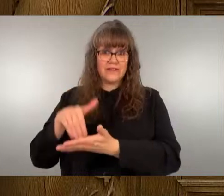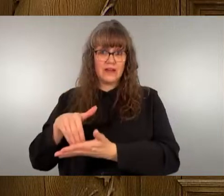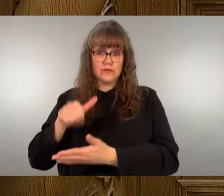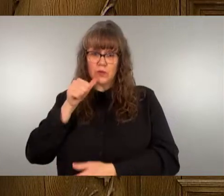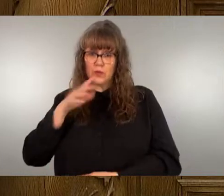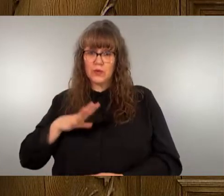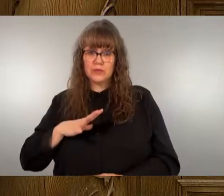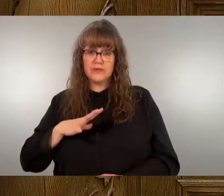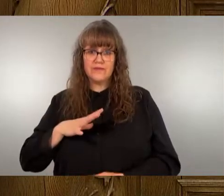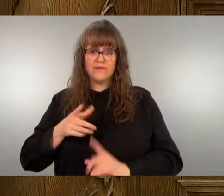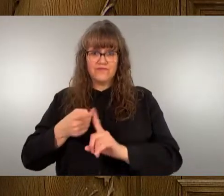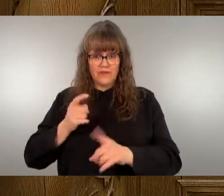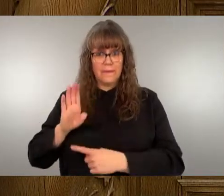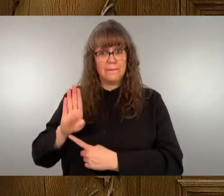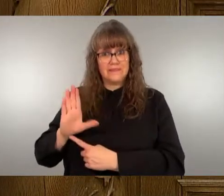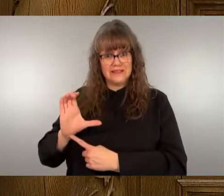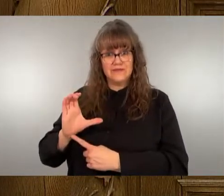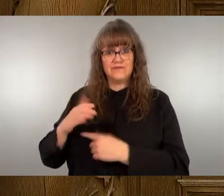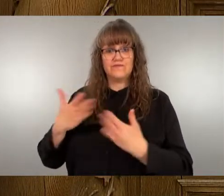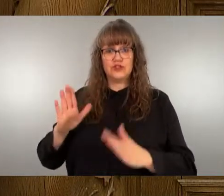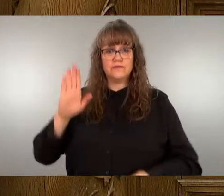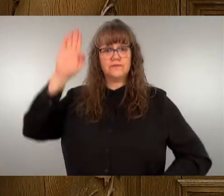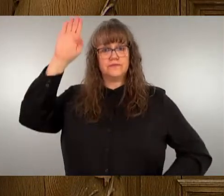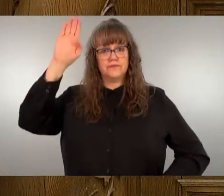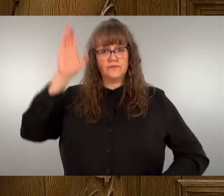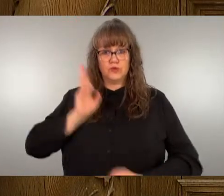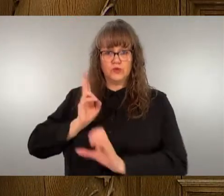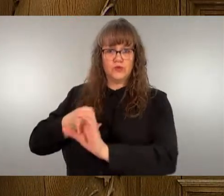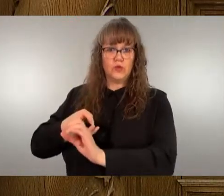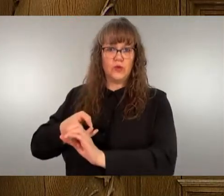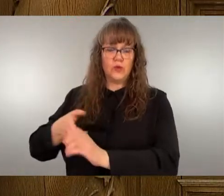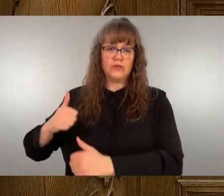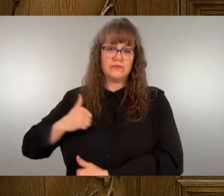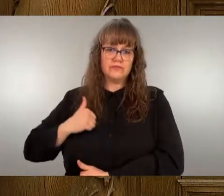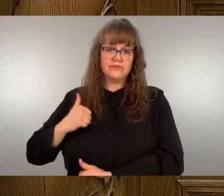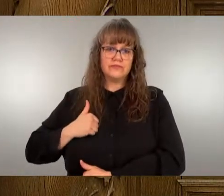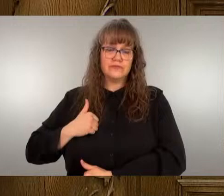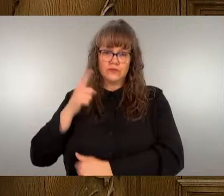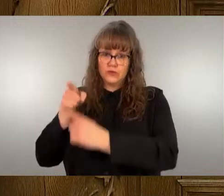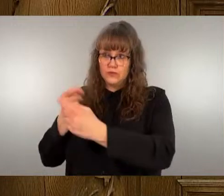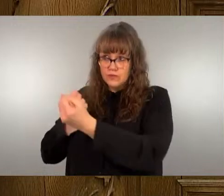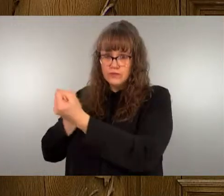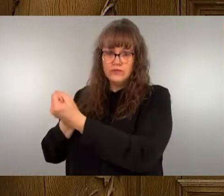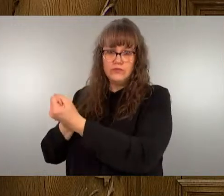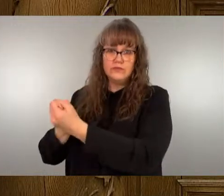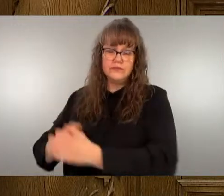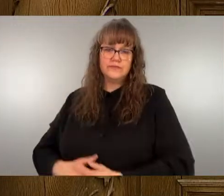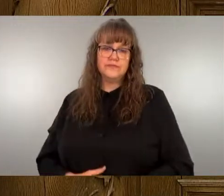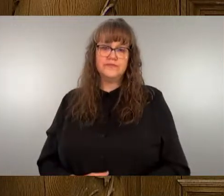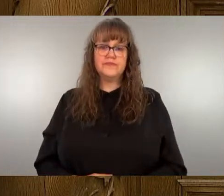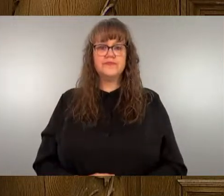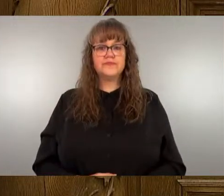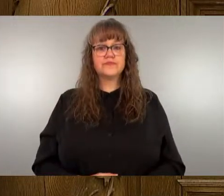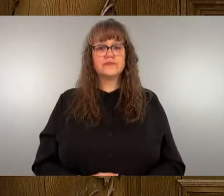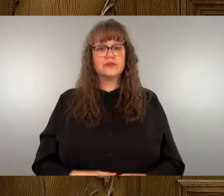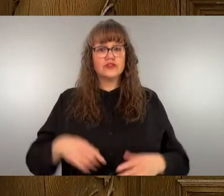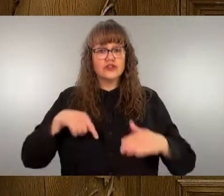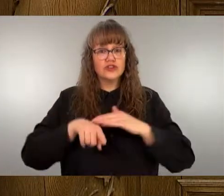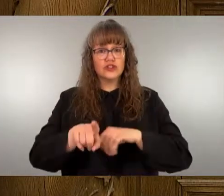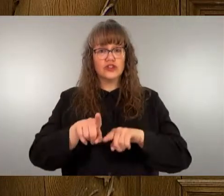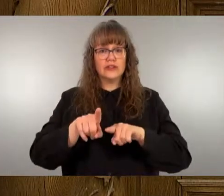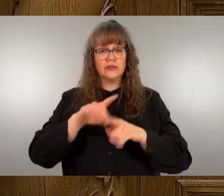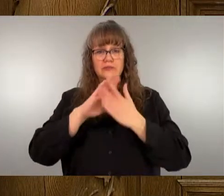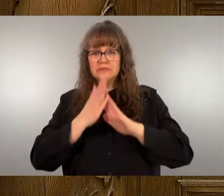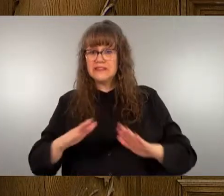the country. In peacetime, British Columbians have worked together to welcome the world to our home.